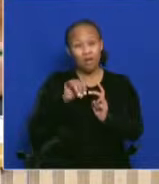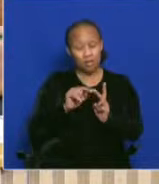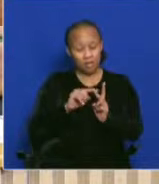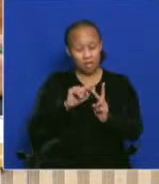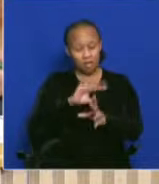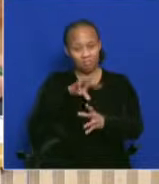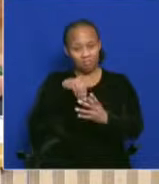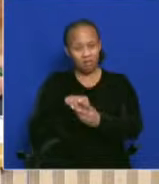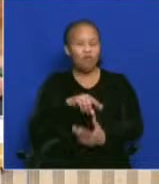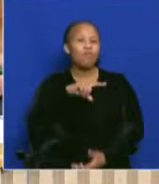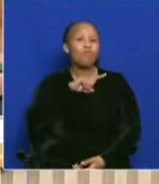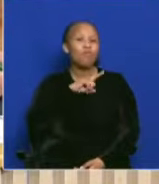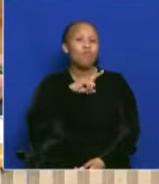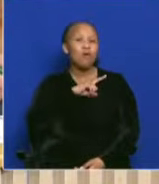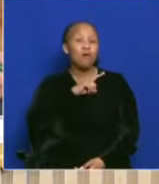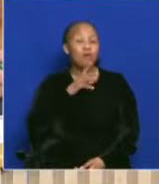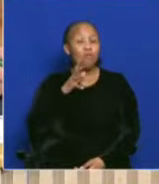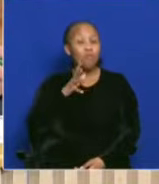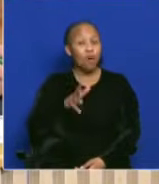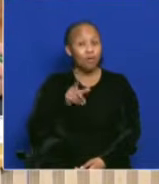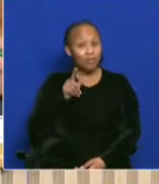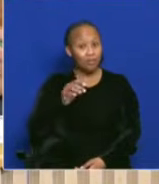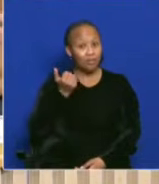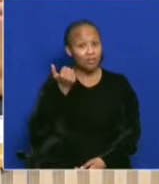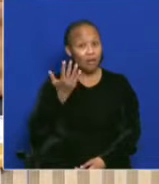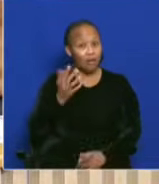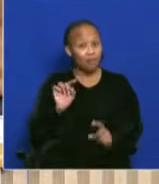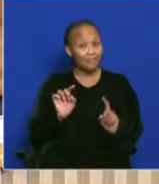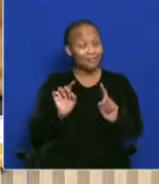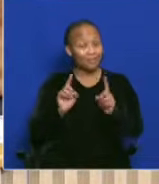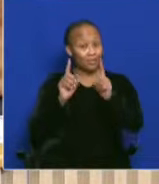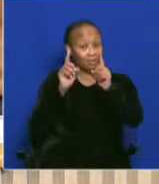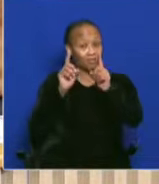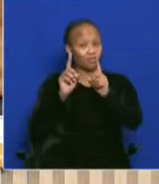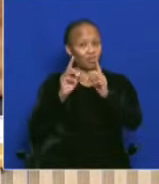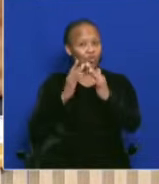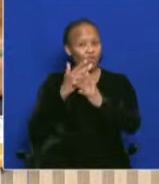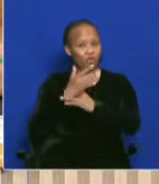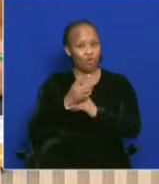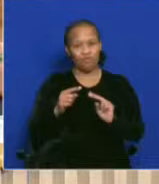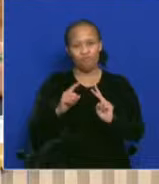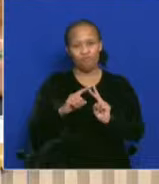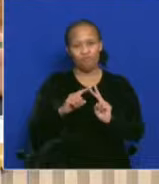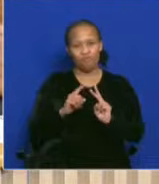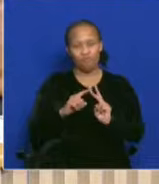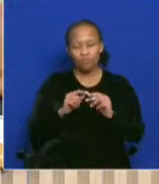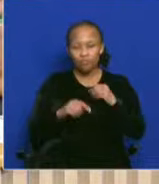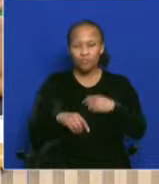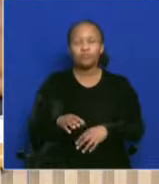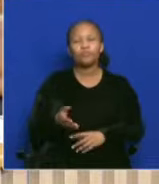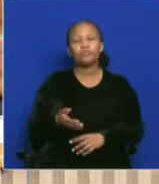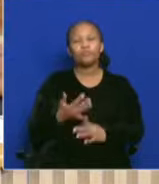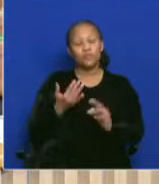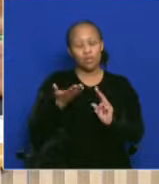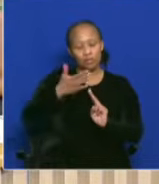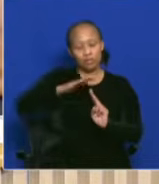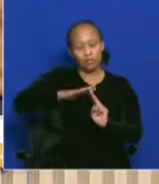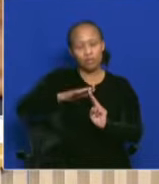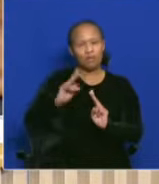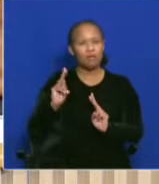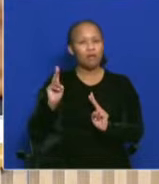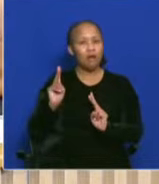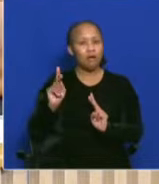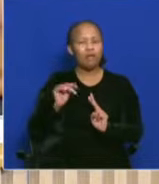this exercise. We see that General Khan facilitated or arranged